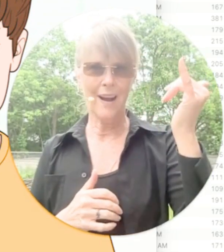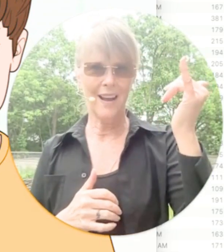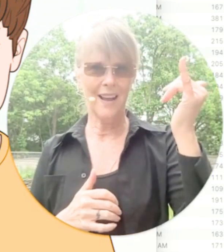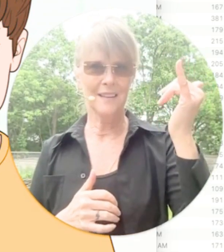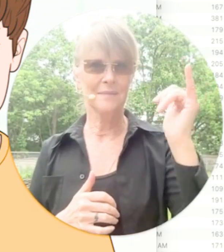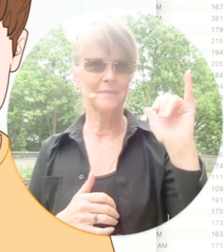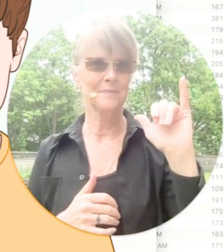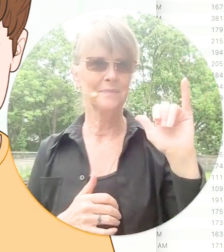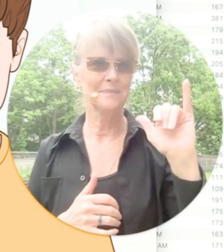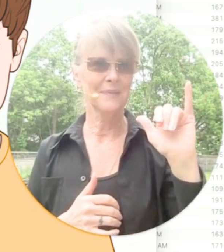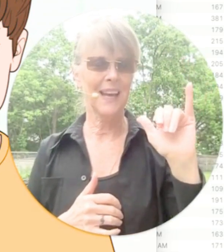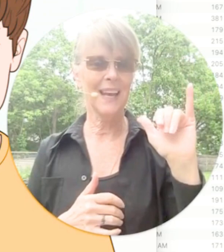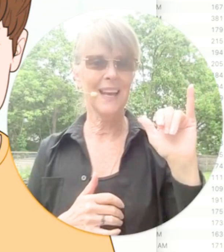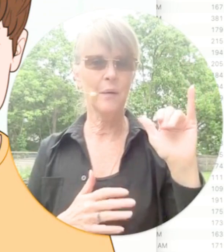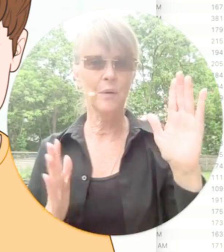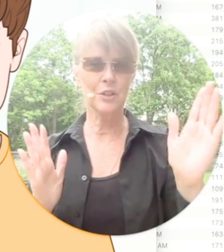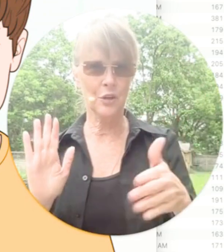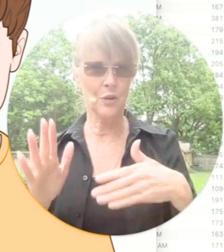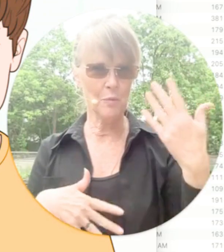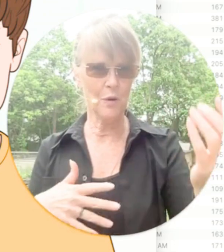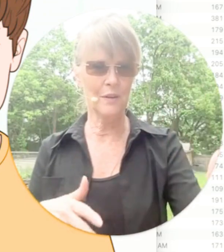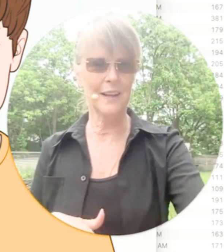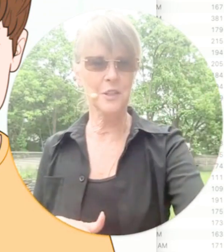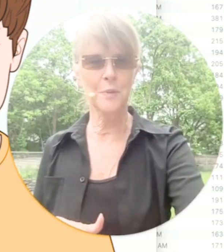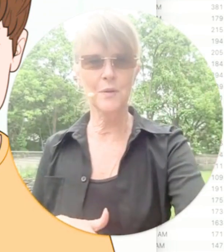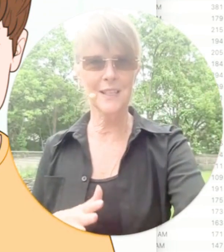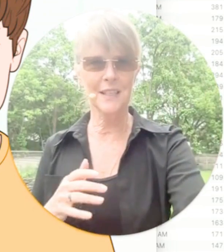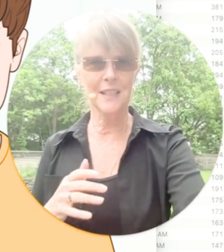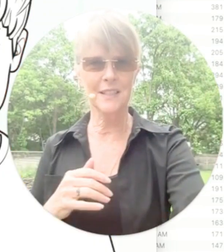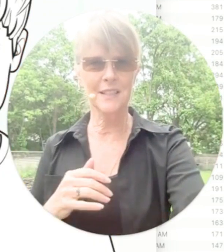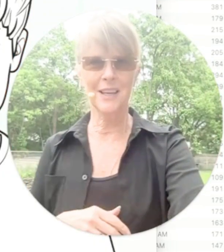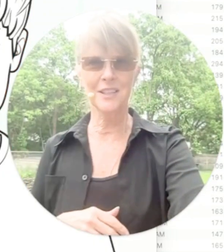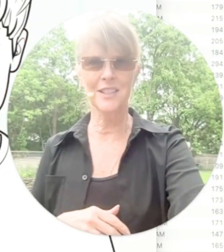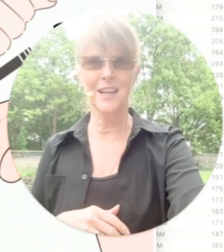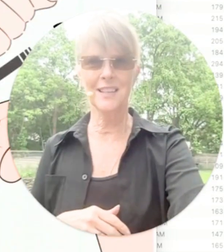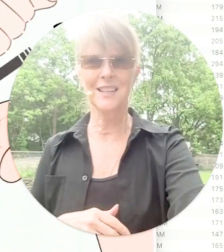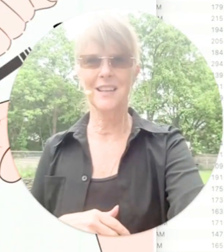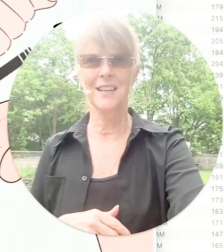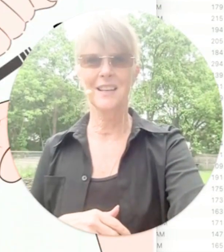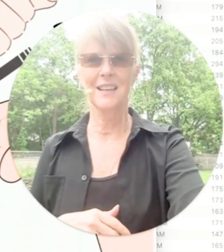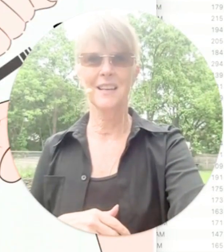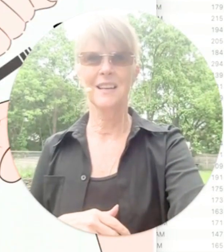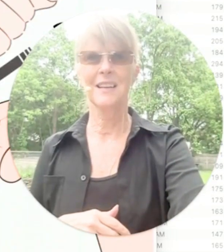Why. Okay, and we'll show you more advanced moves in the WH set.